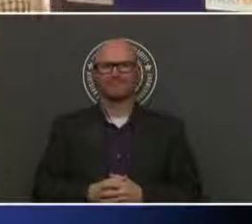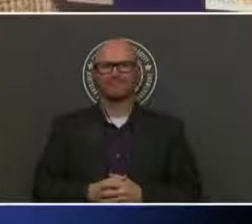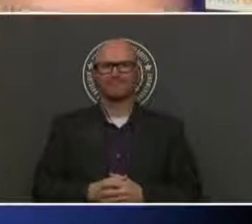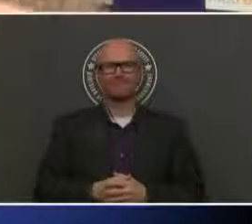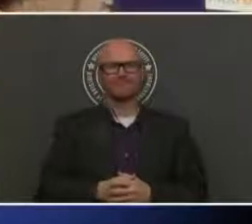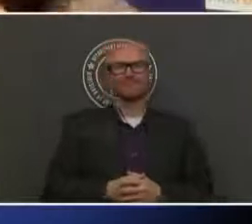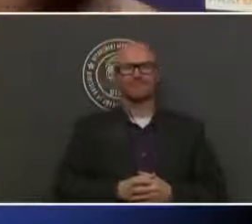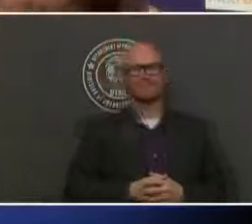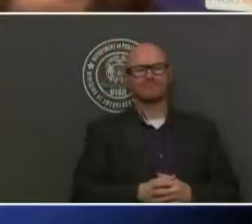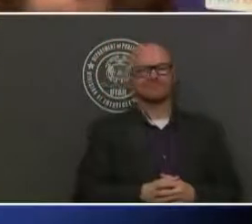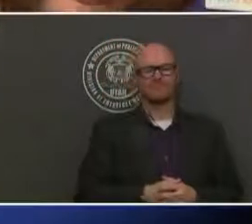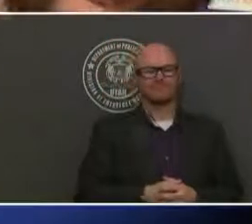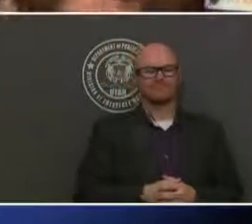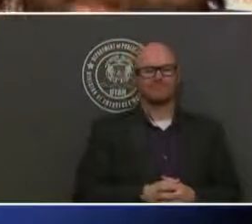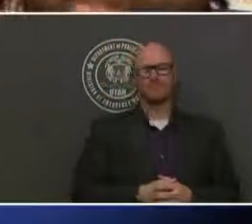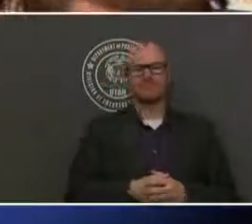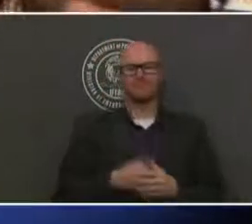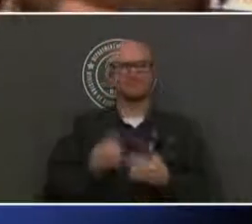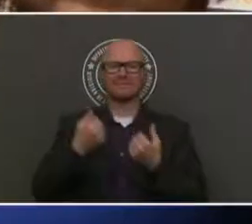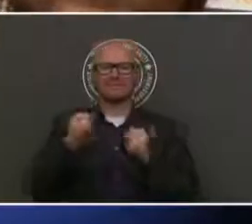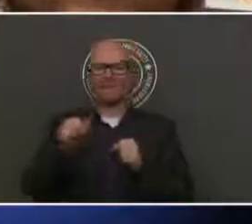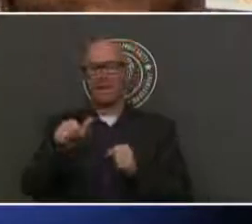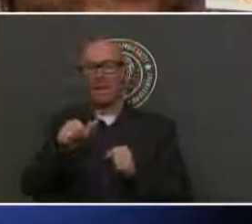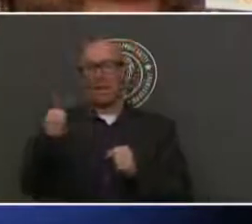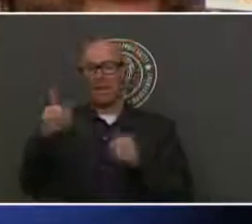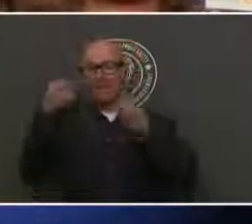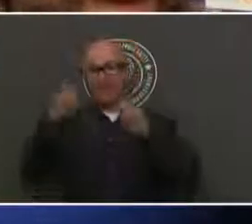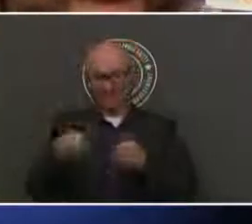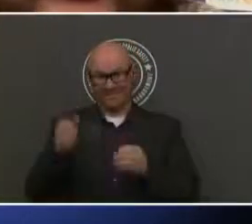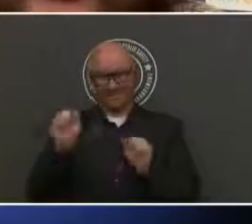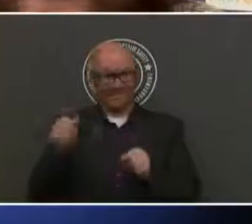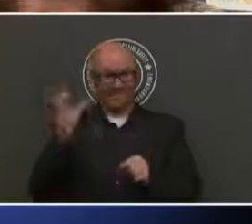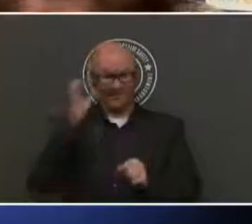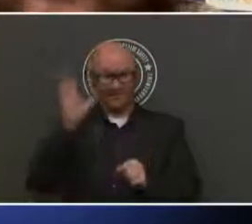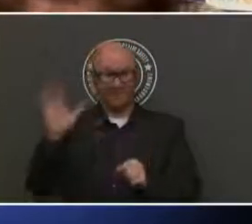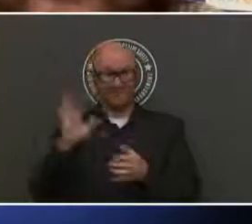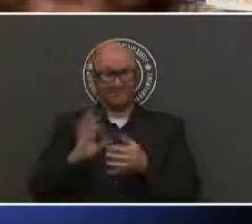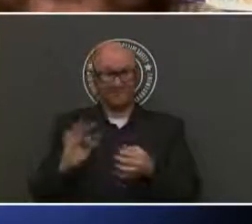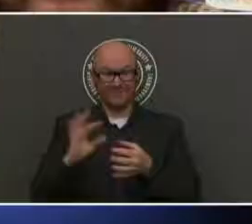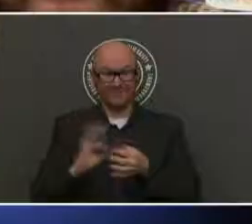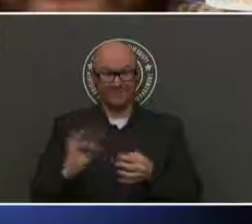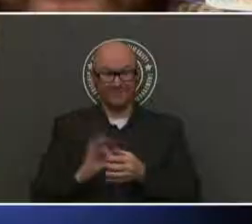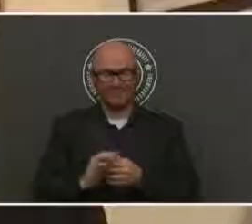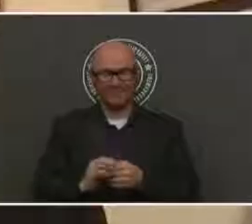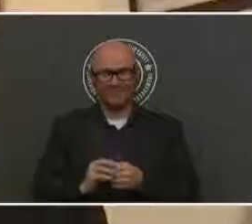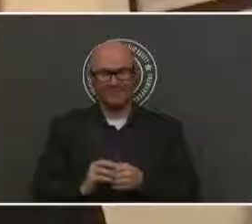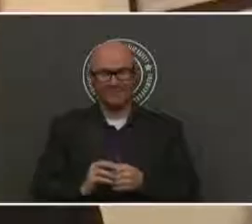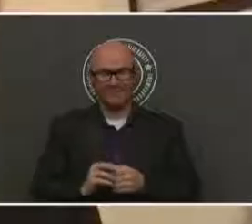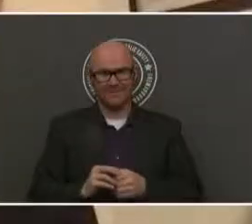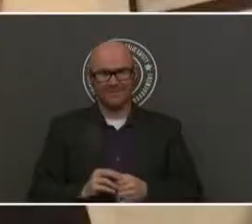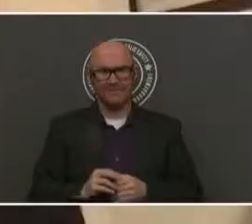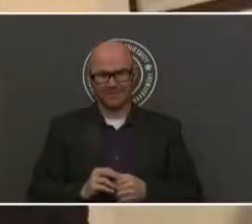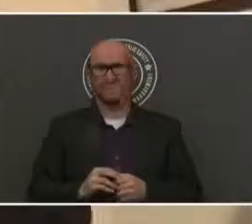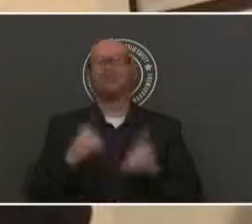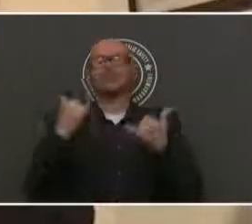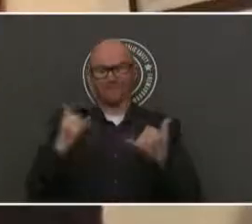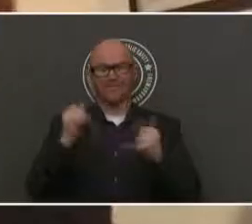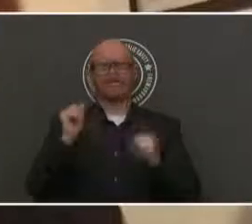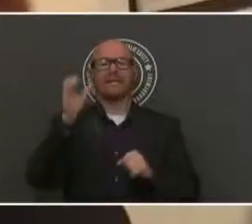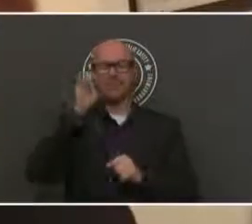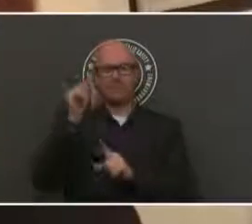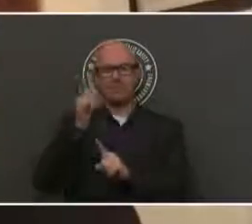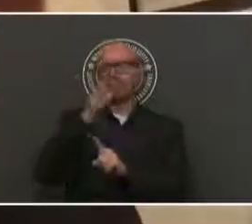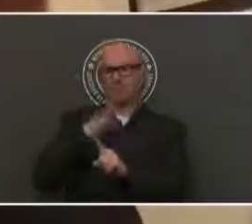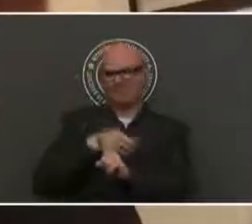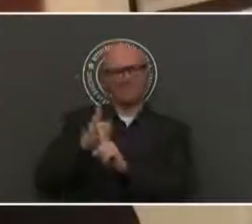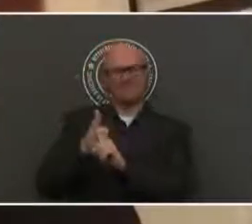Okay, we'll try Lisa. Let's see if Lisa's Lisa, available. are you with us now? Let's see. What do Hey, you think, Governor? Can you hear me? I can hear you now, Lisa. We